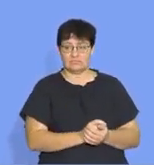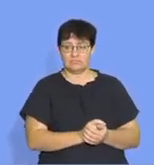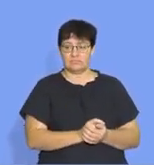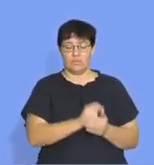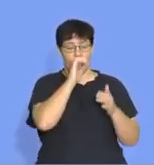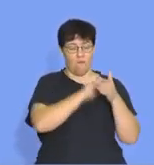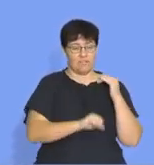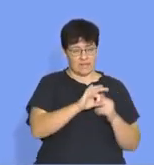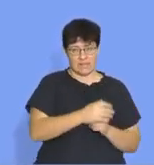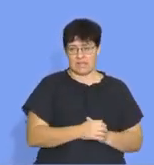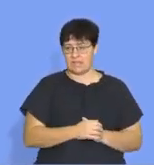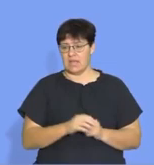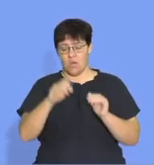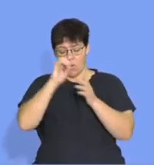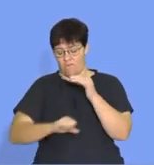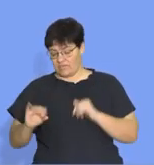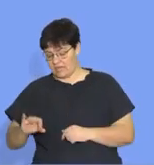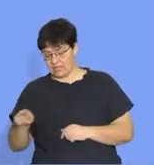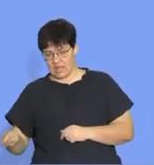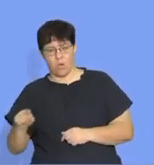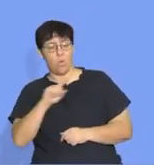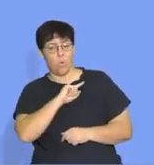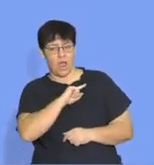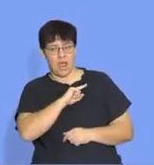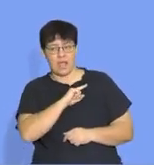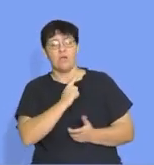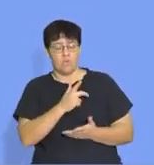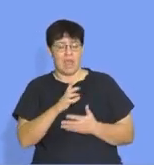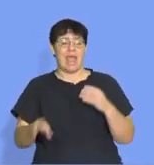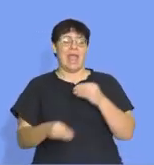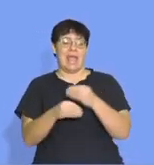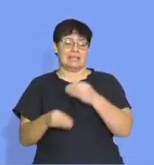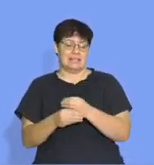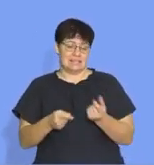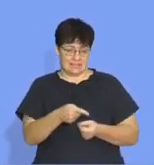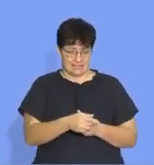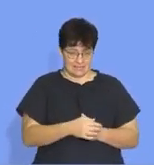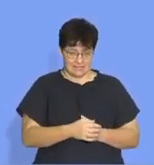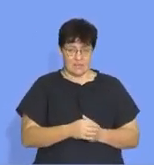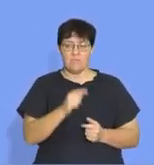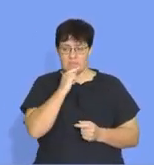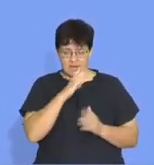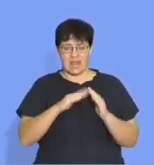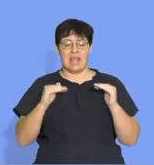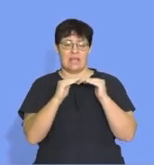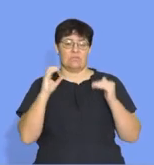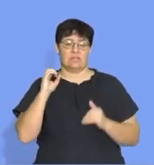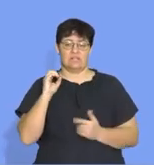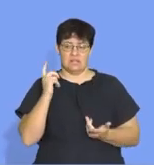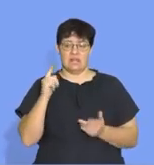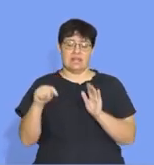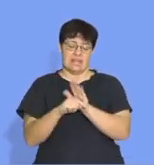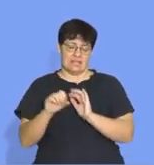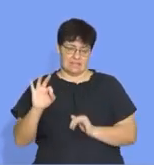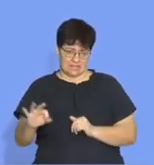here, you subtract 3 there. Why? Because it's the additive inverse, right? Making this to be equal to a